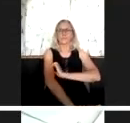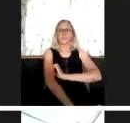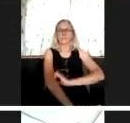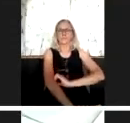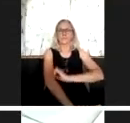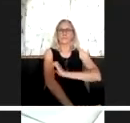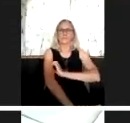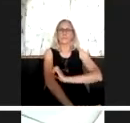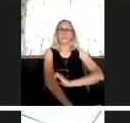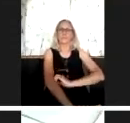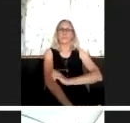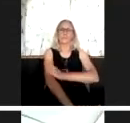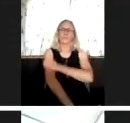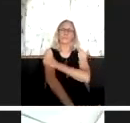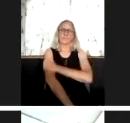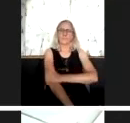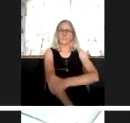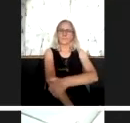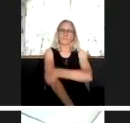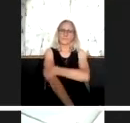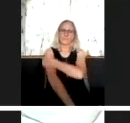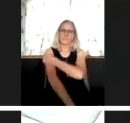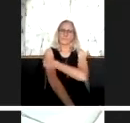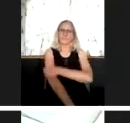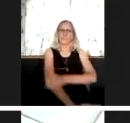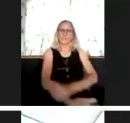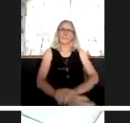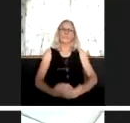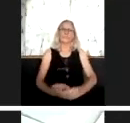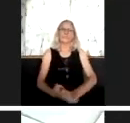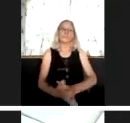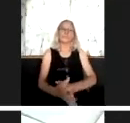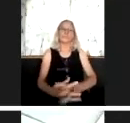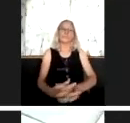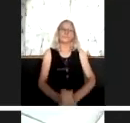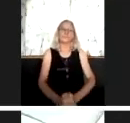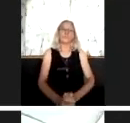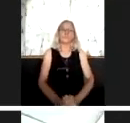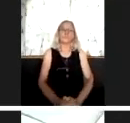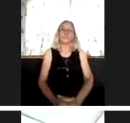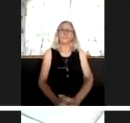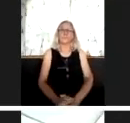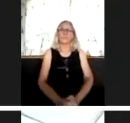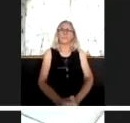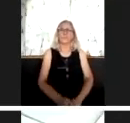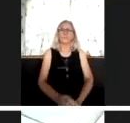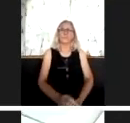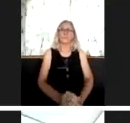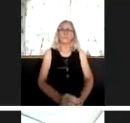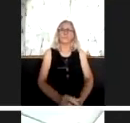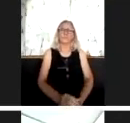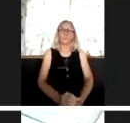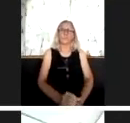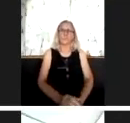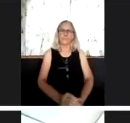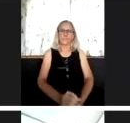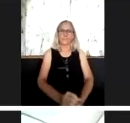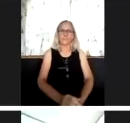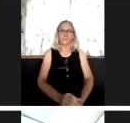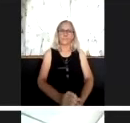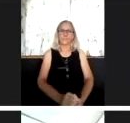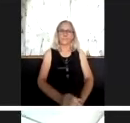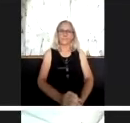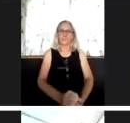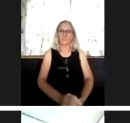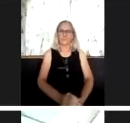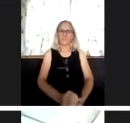or during Moses' time or 100 years from now. The reason we are alive here, because there was a